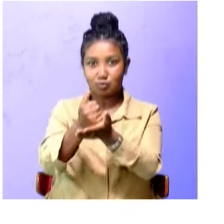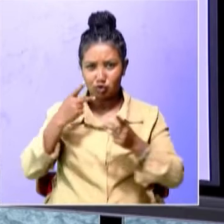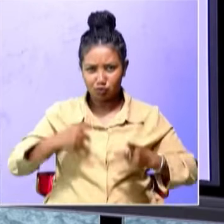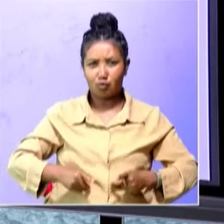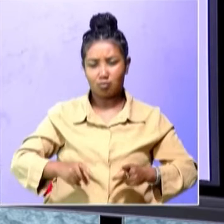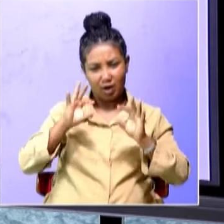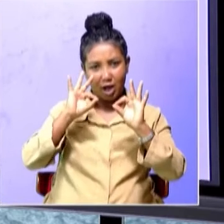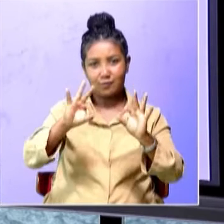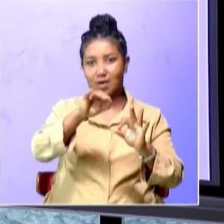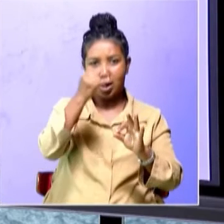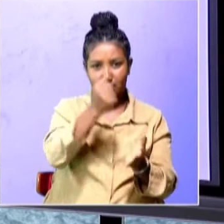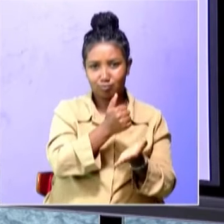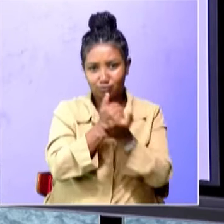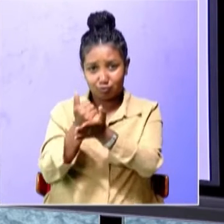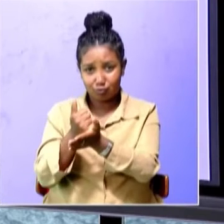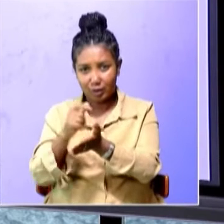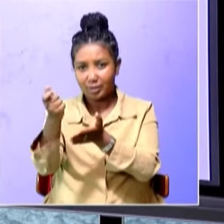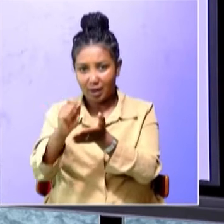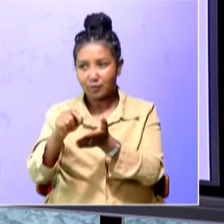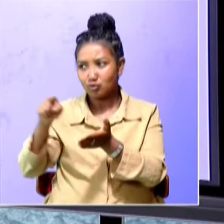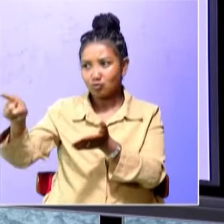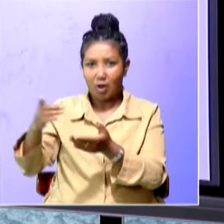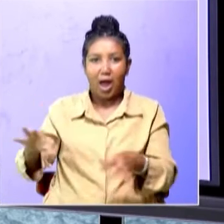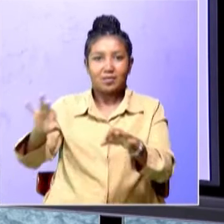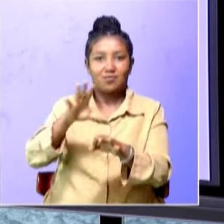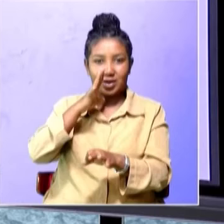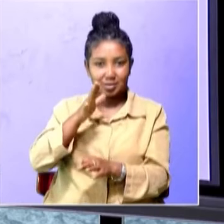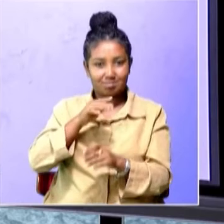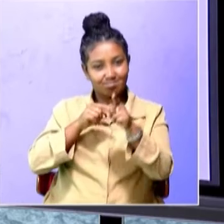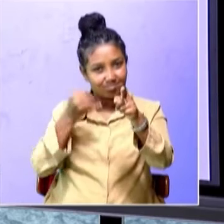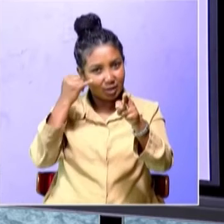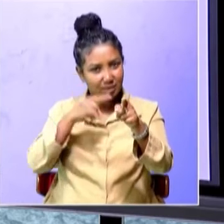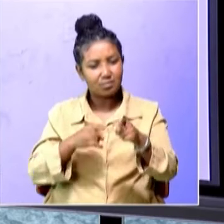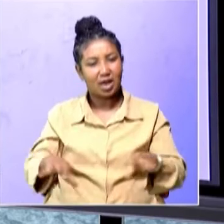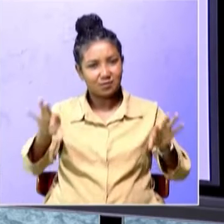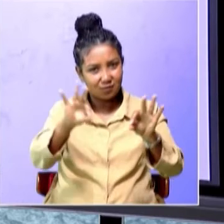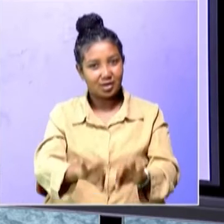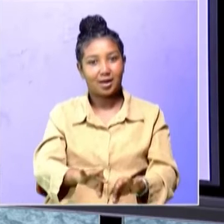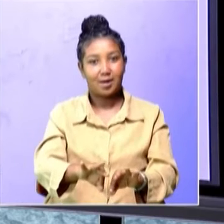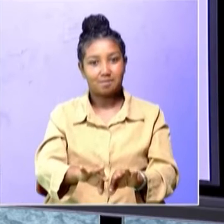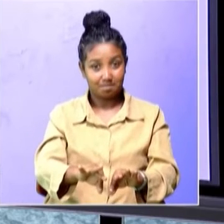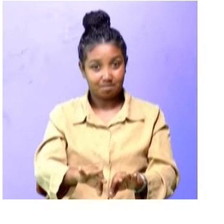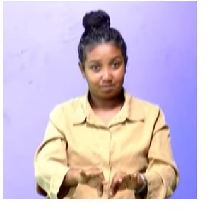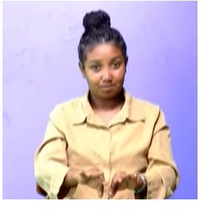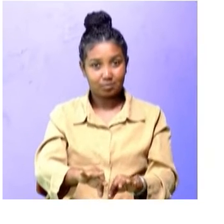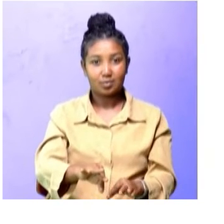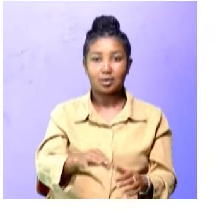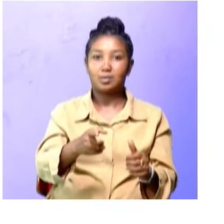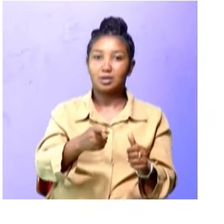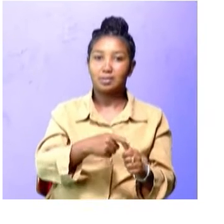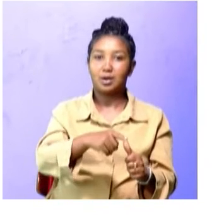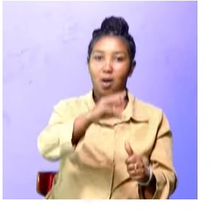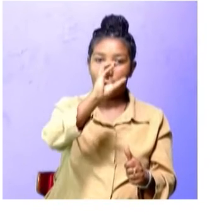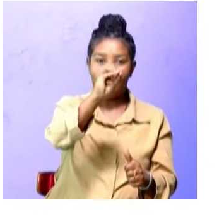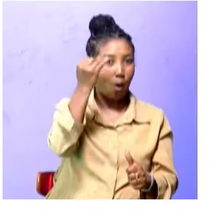Support wearing a uniform and give your opinion, okay? And then you give what? A